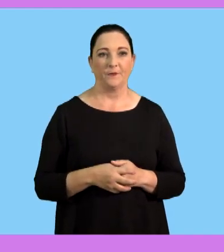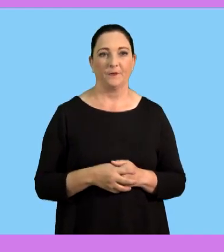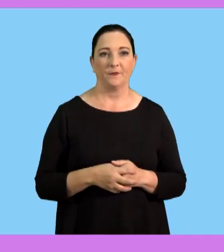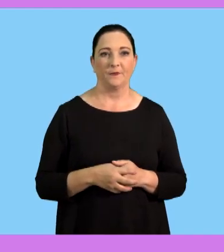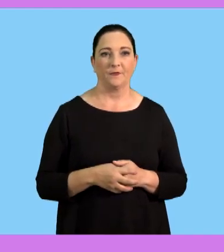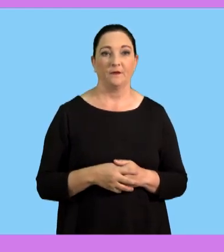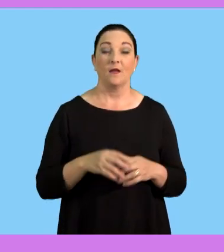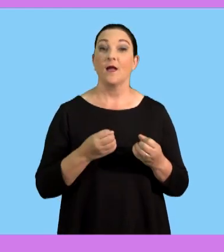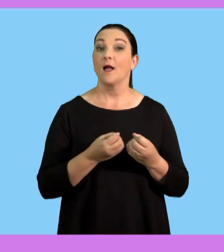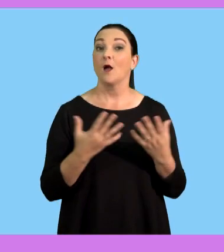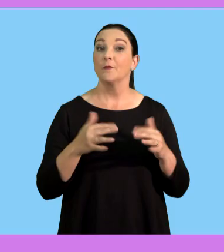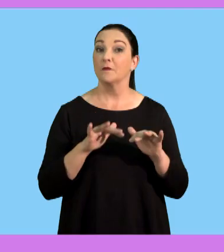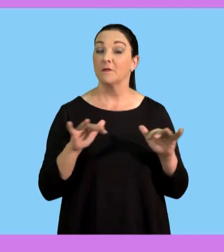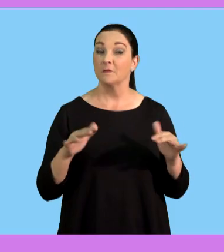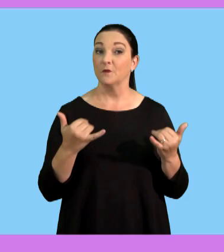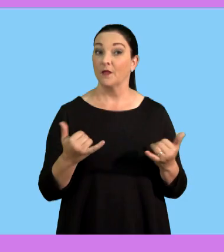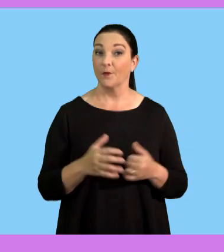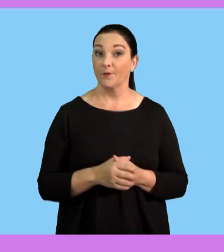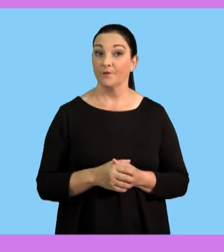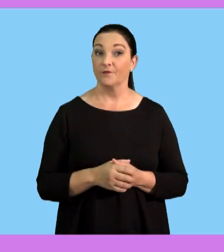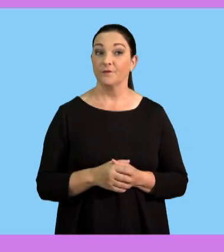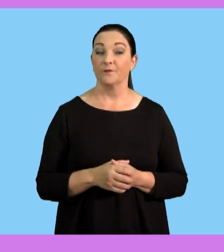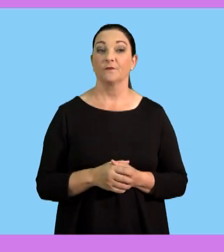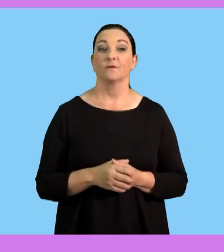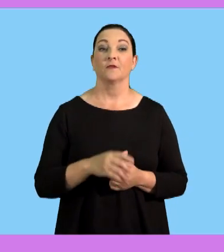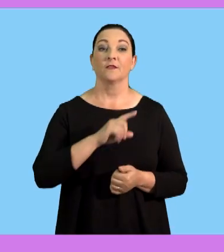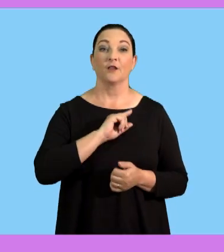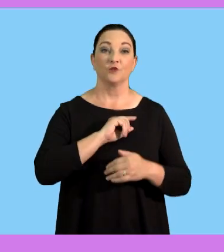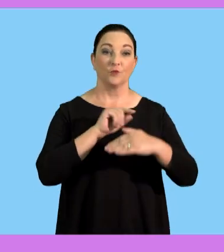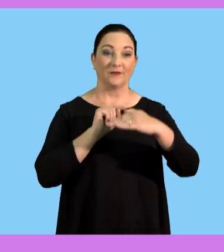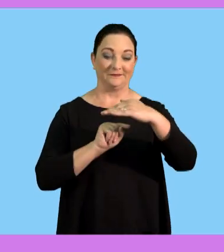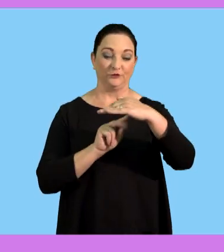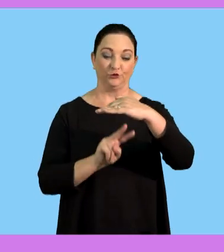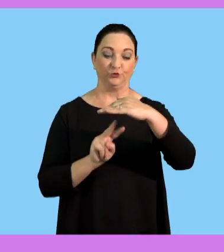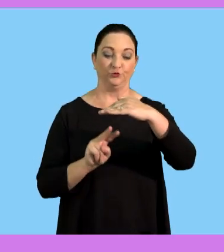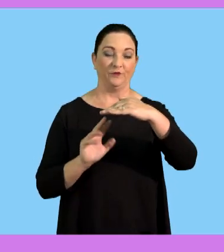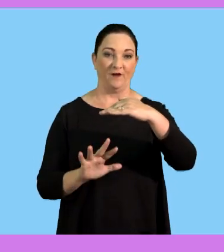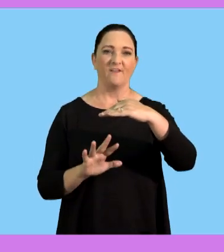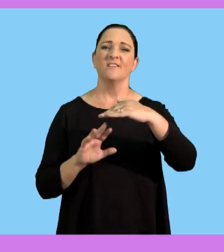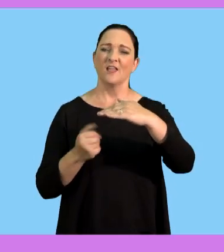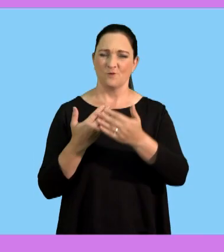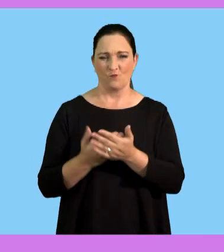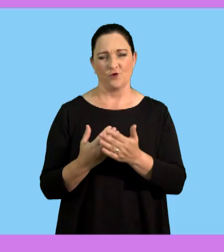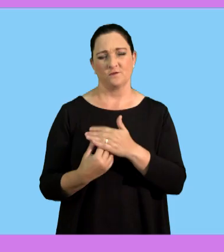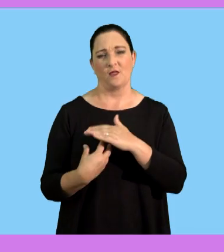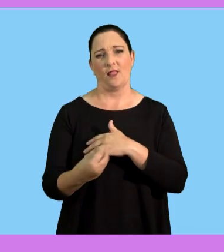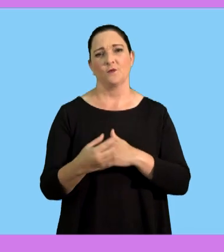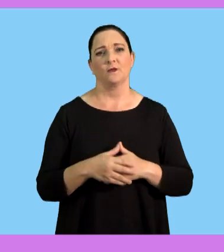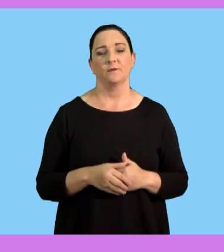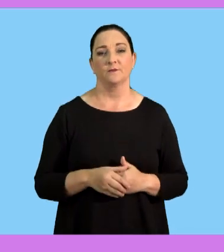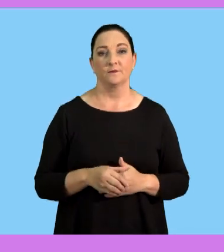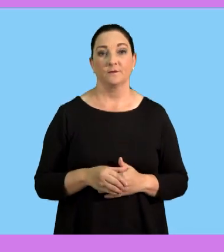already indicated that, okay, there are how many people here? Okay, 225. That's the total number of